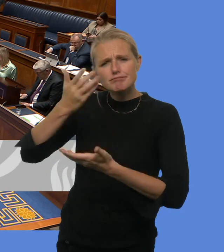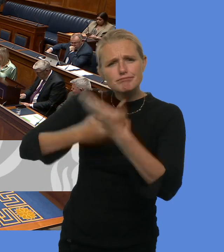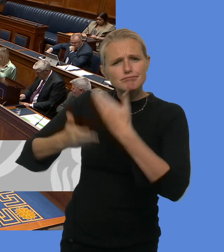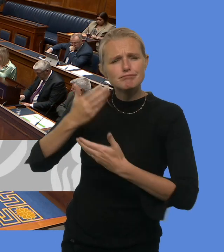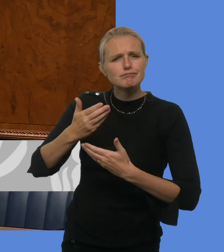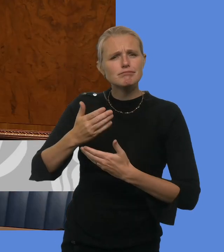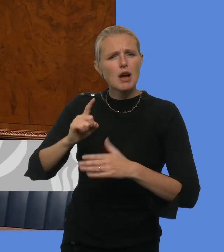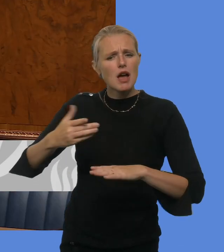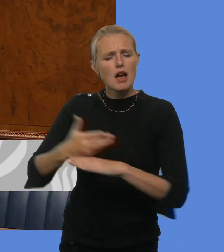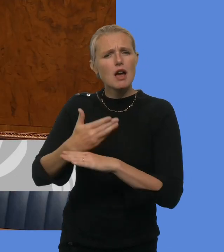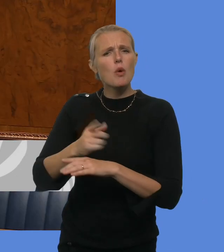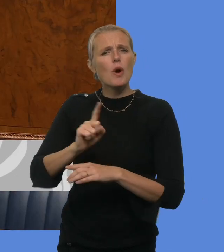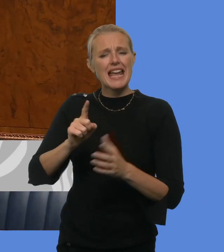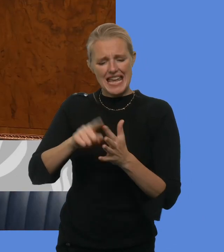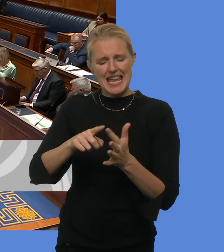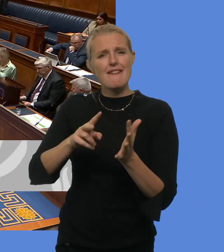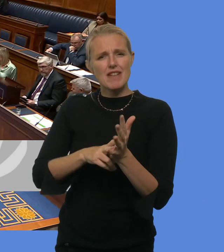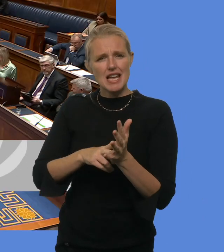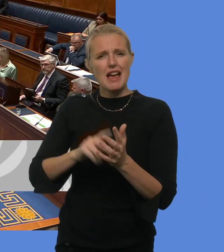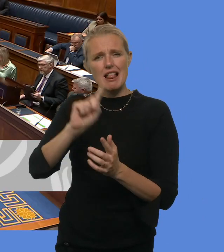improve the electric vehicle charging network?